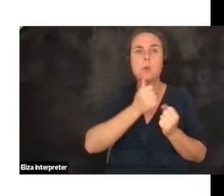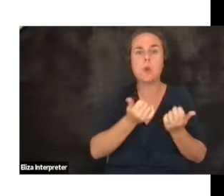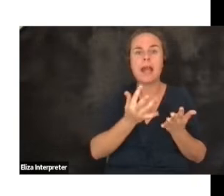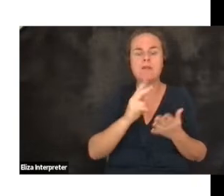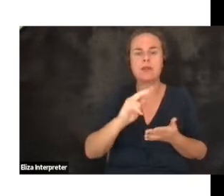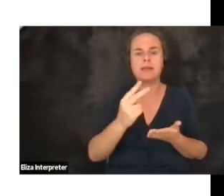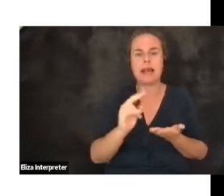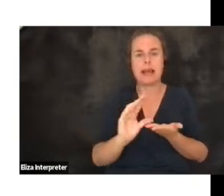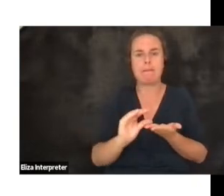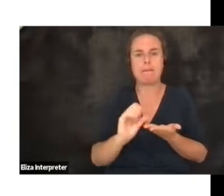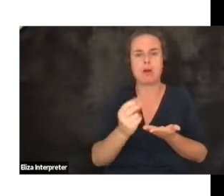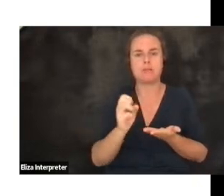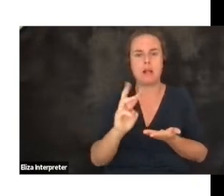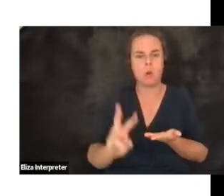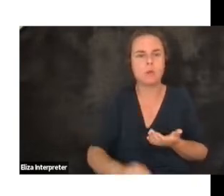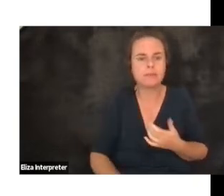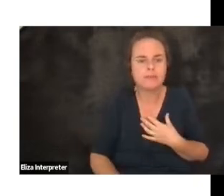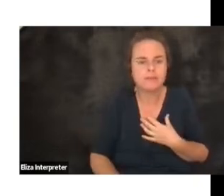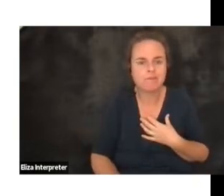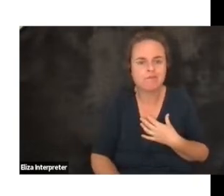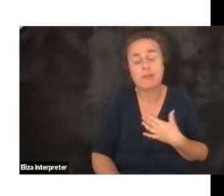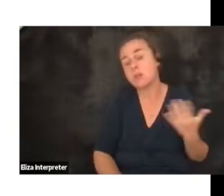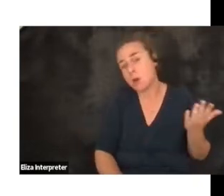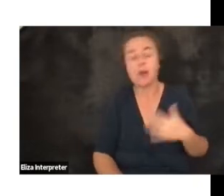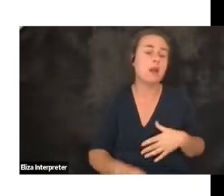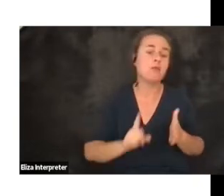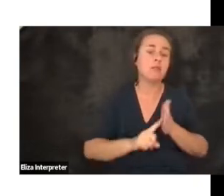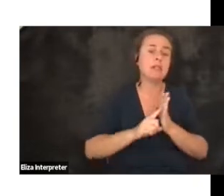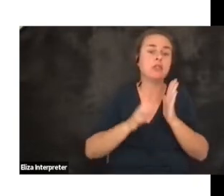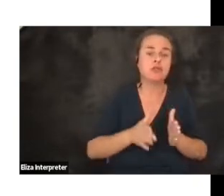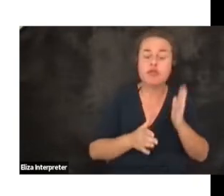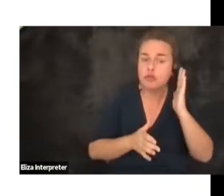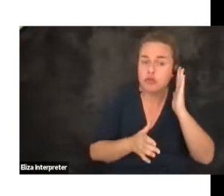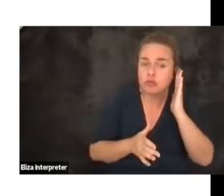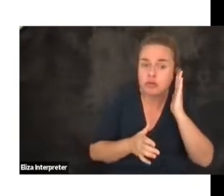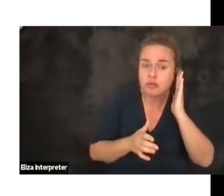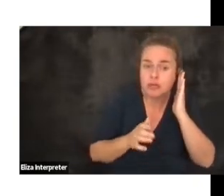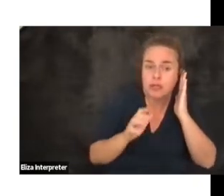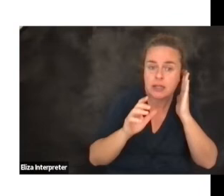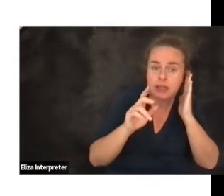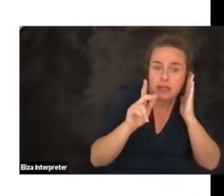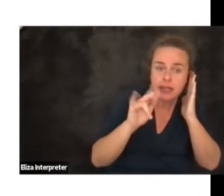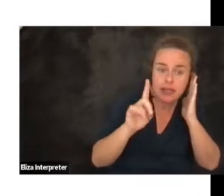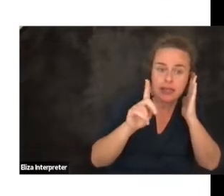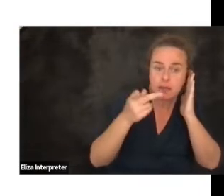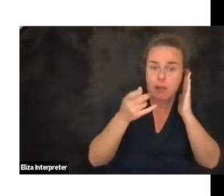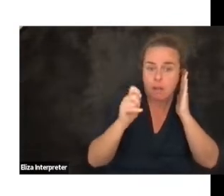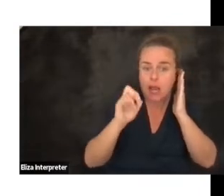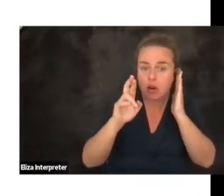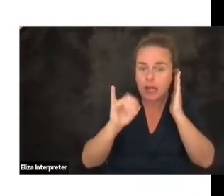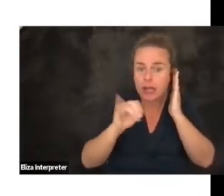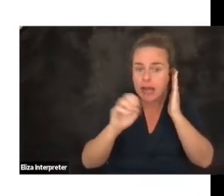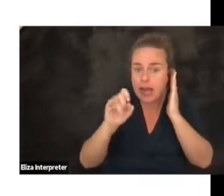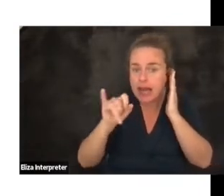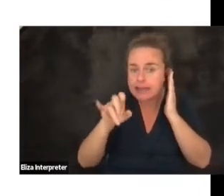second marshmallow. This is what the researchers, Kidd, Palmieri, and Aslan, concluded. Young children's